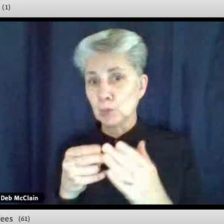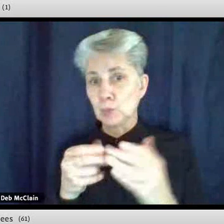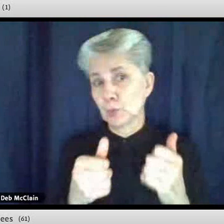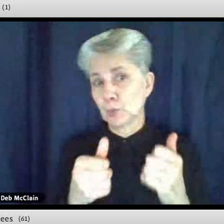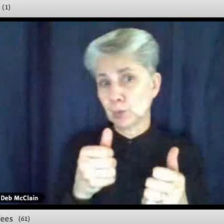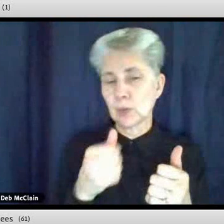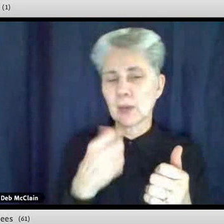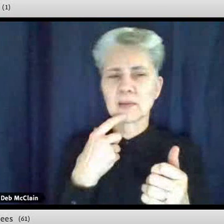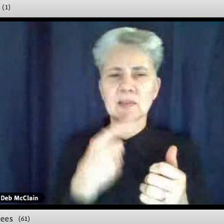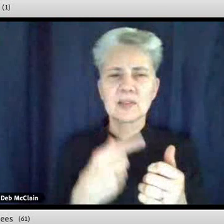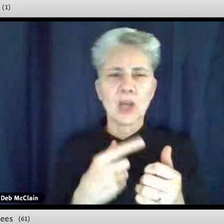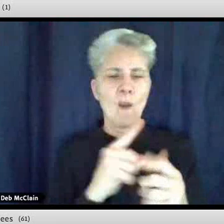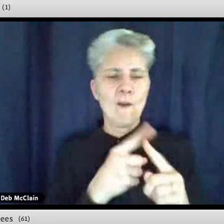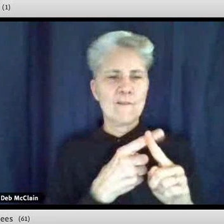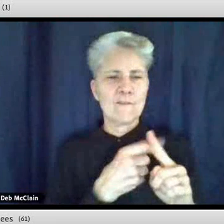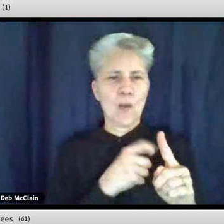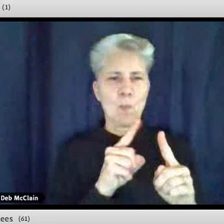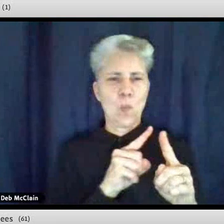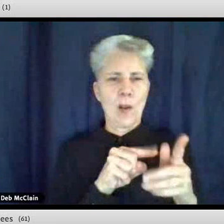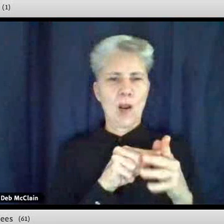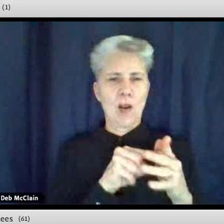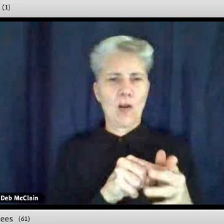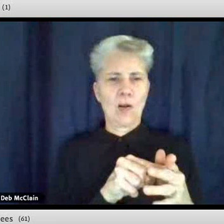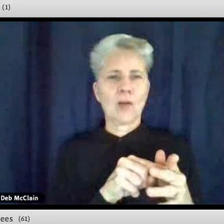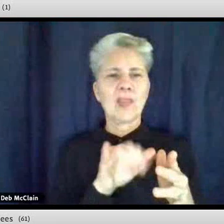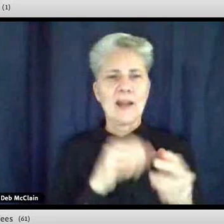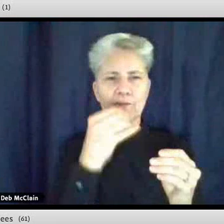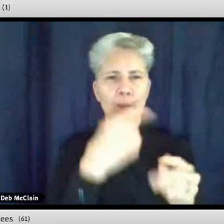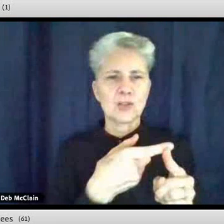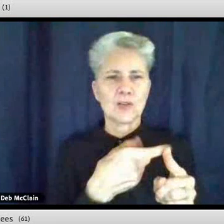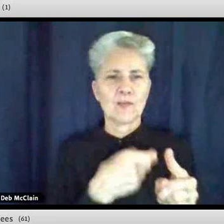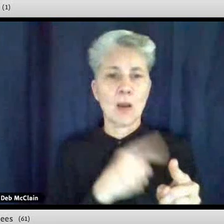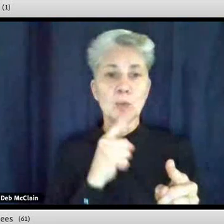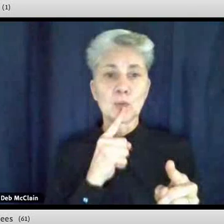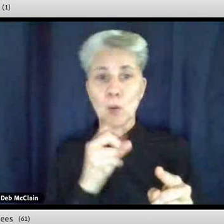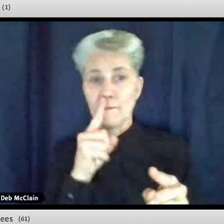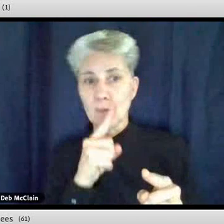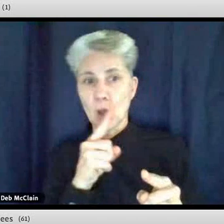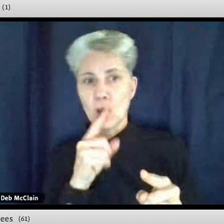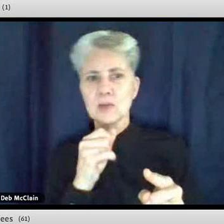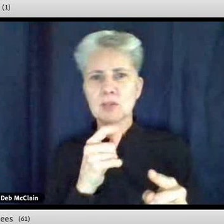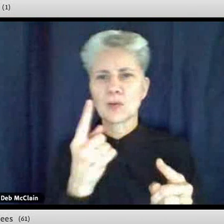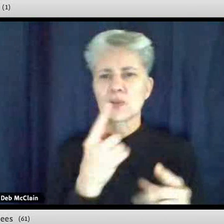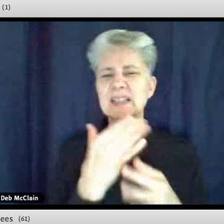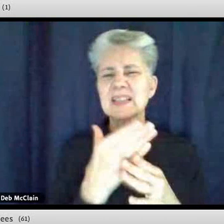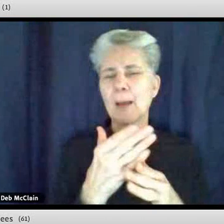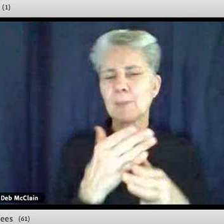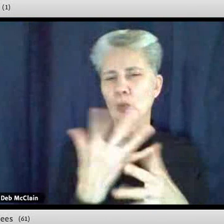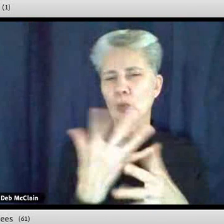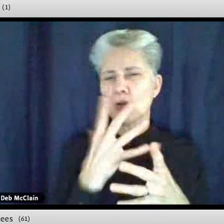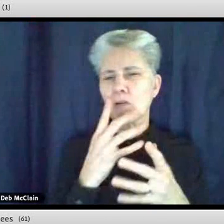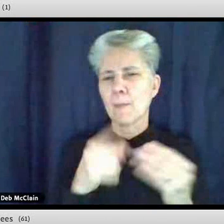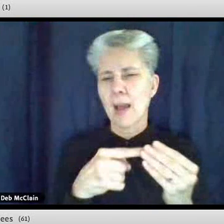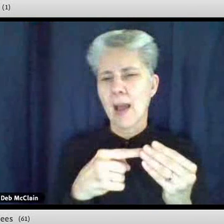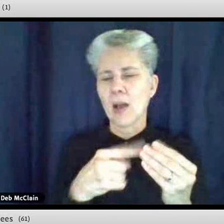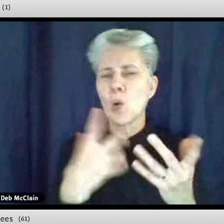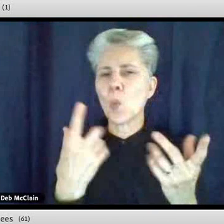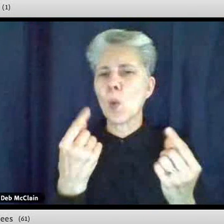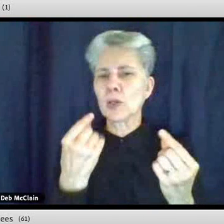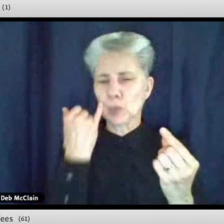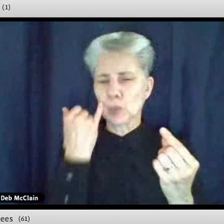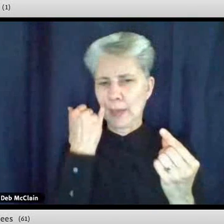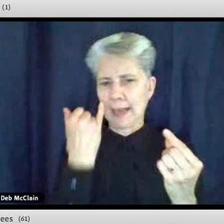tell you the origin of the information or misinformation. Okay, so I'm going to stop sharing my screen because I want to talk to you about what do you do if it's